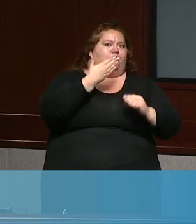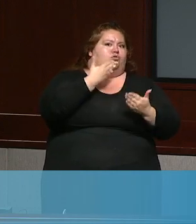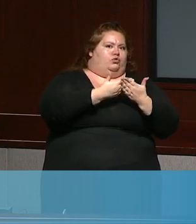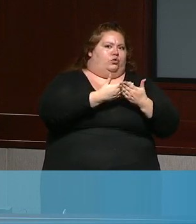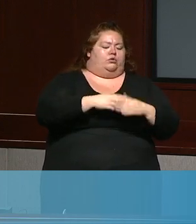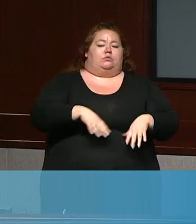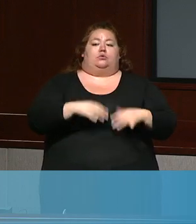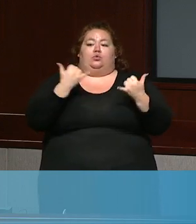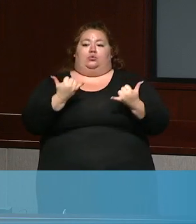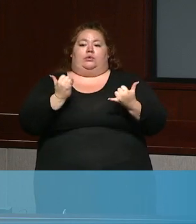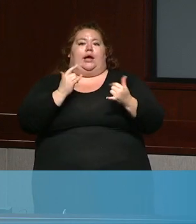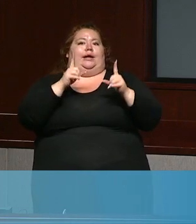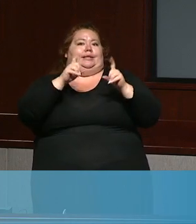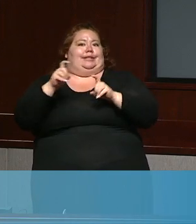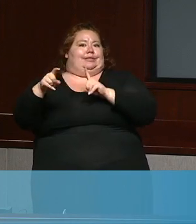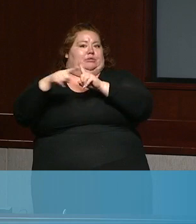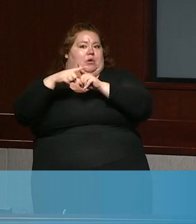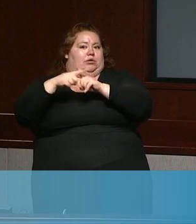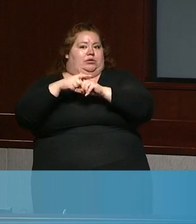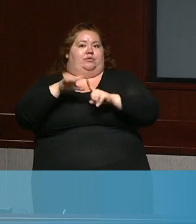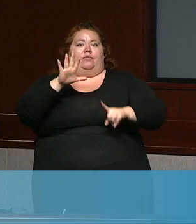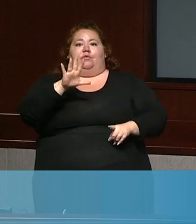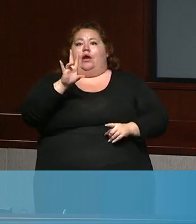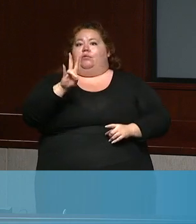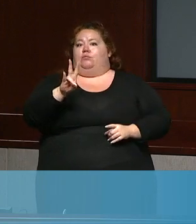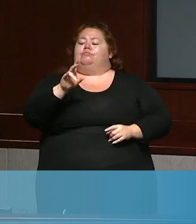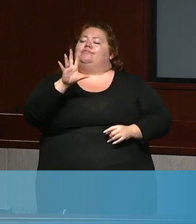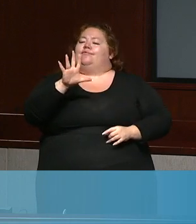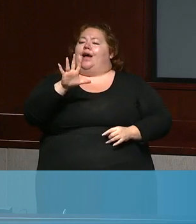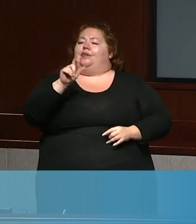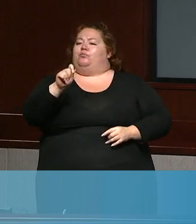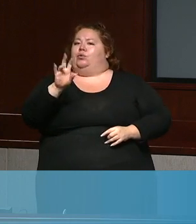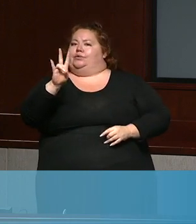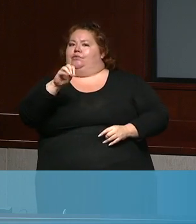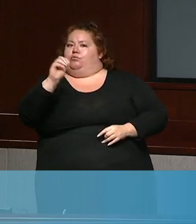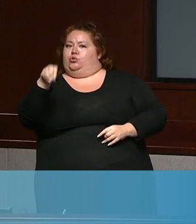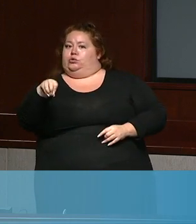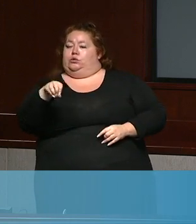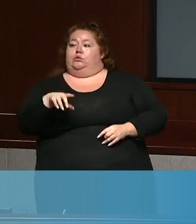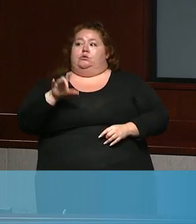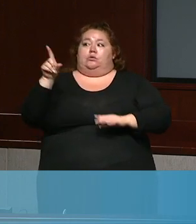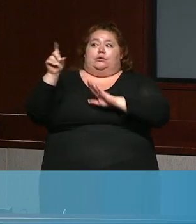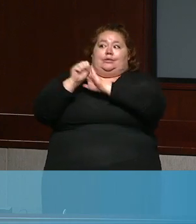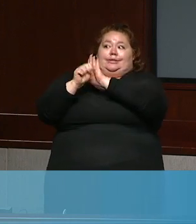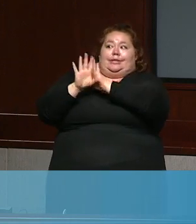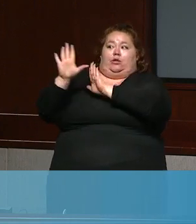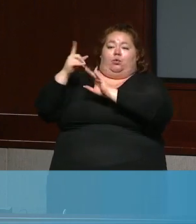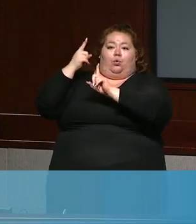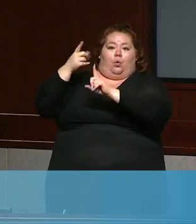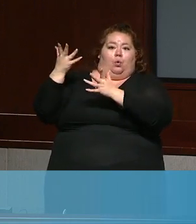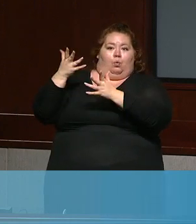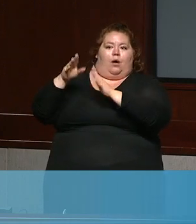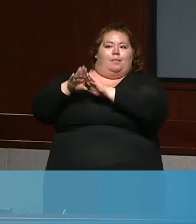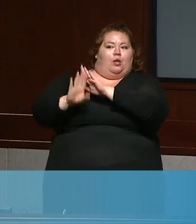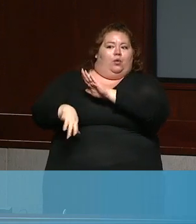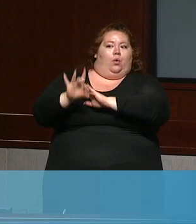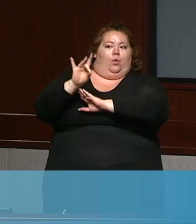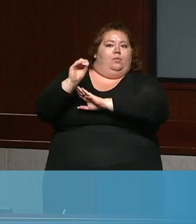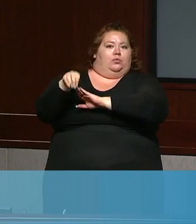testing positivity rate is 5.7%. The state's goal for this metric is to be below